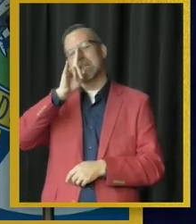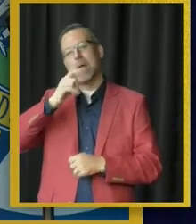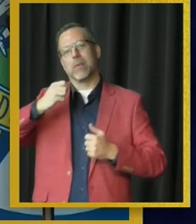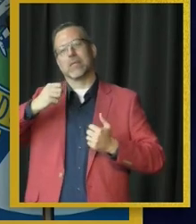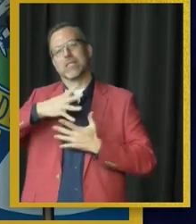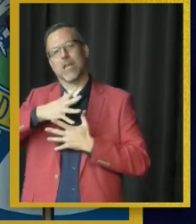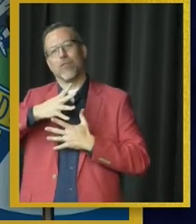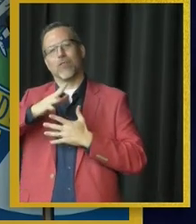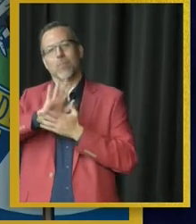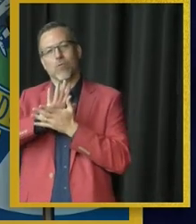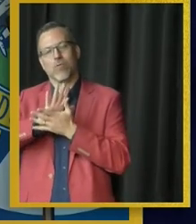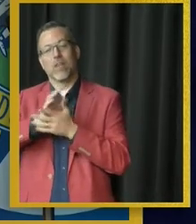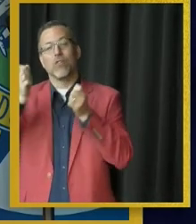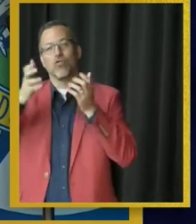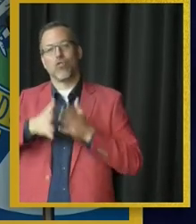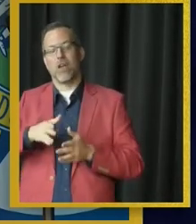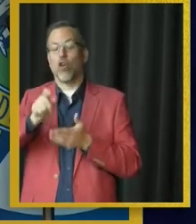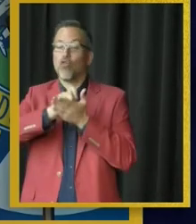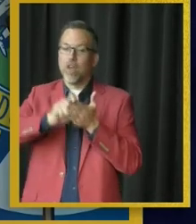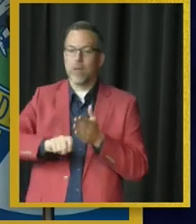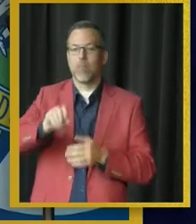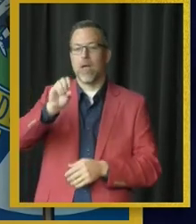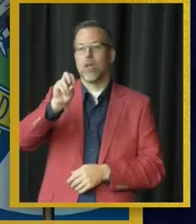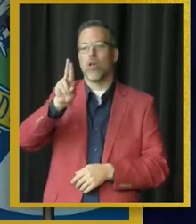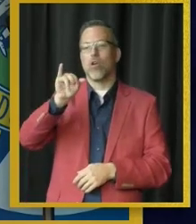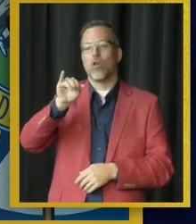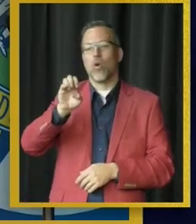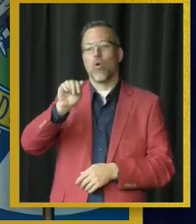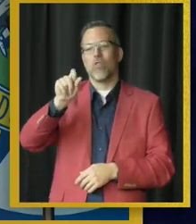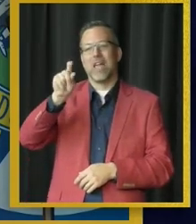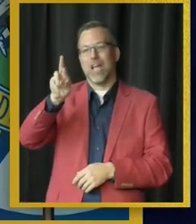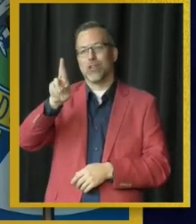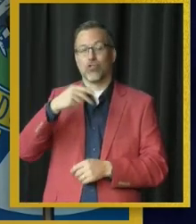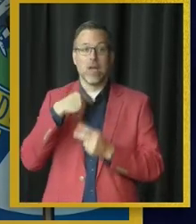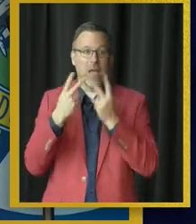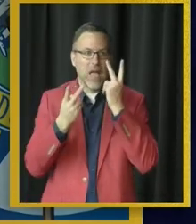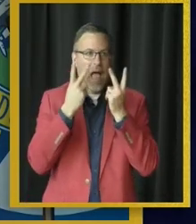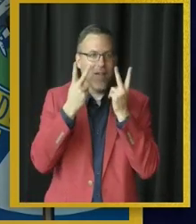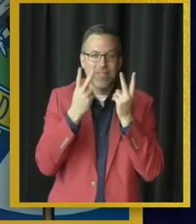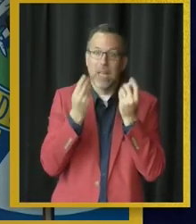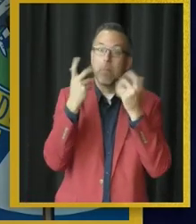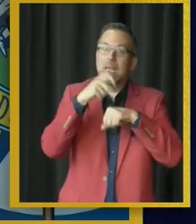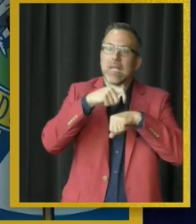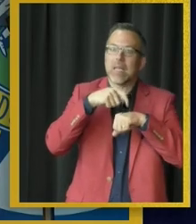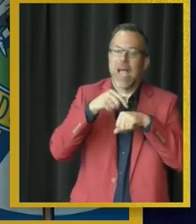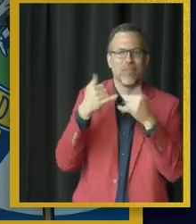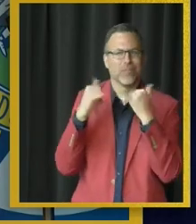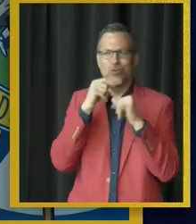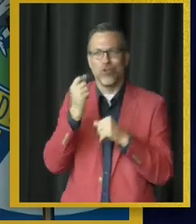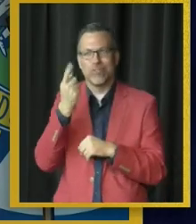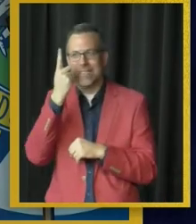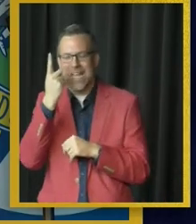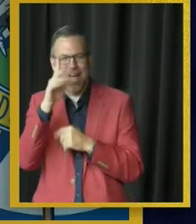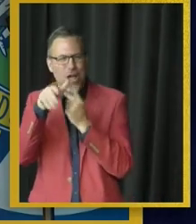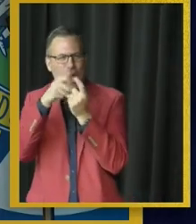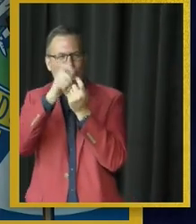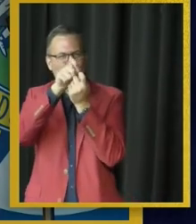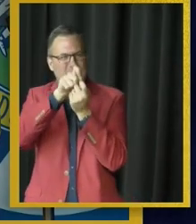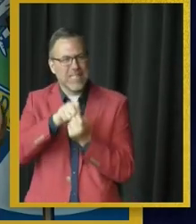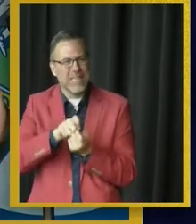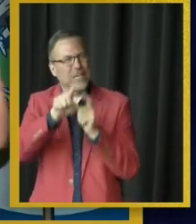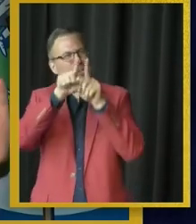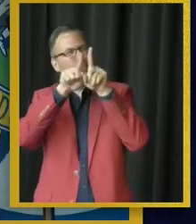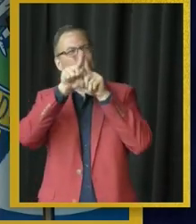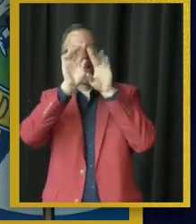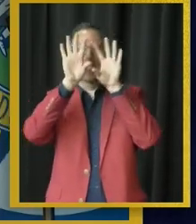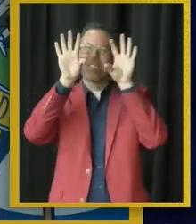Ari Aster. I love how many times I've seen it and still don't understand it. The details, stars in the